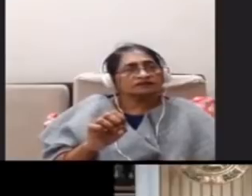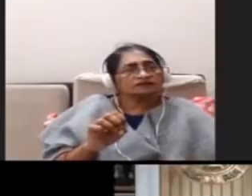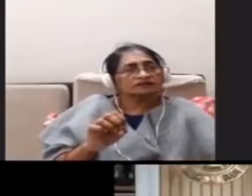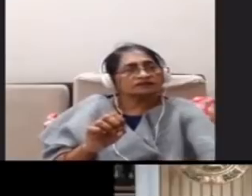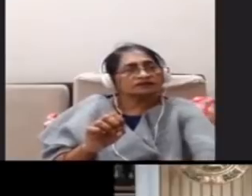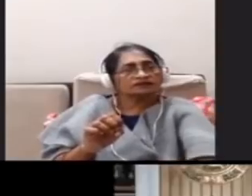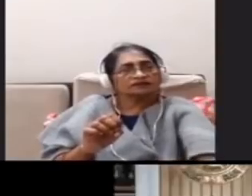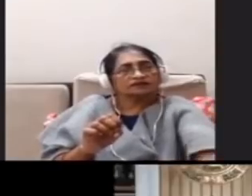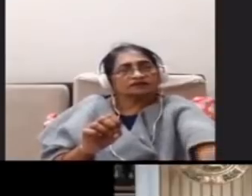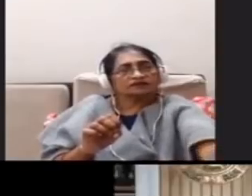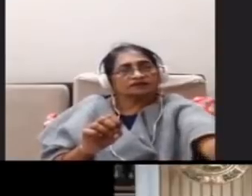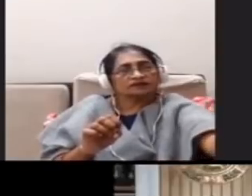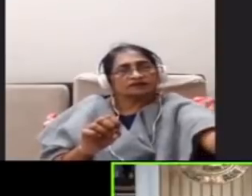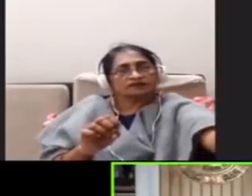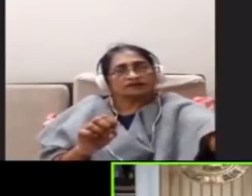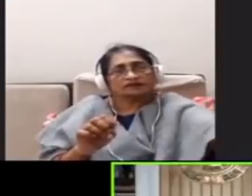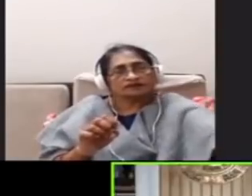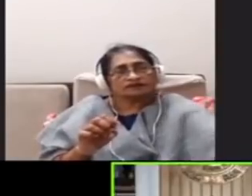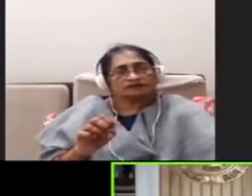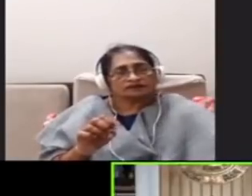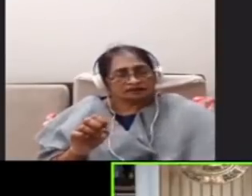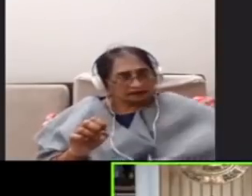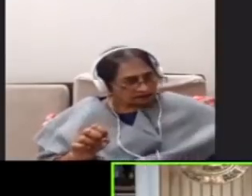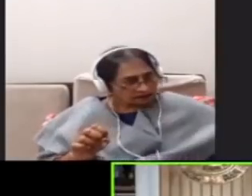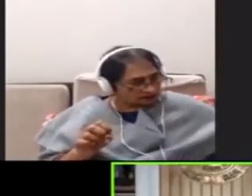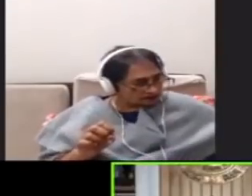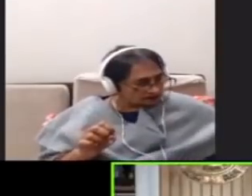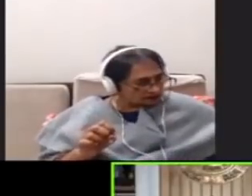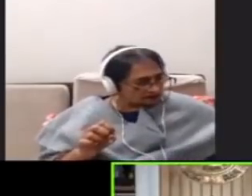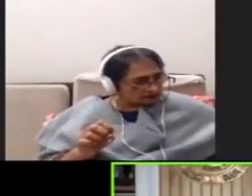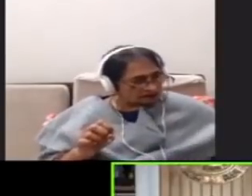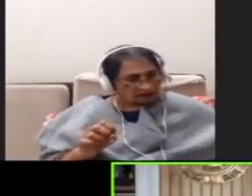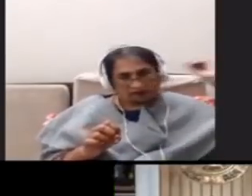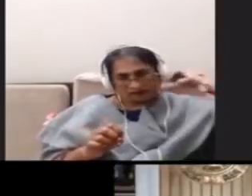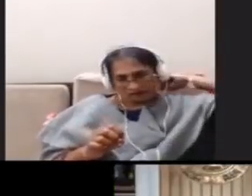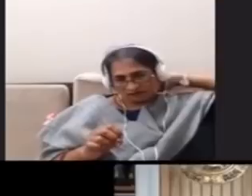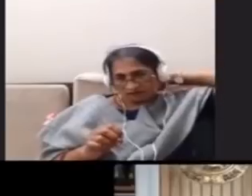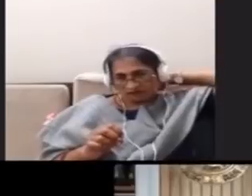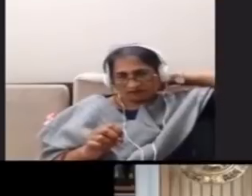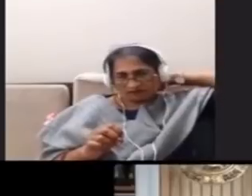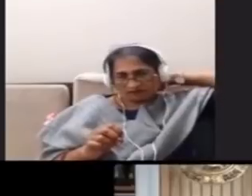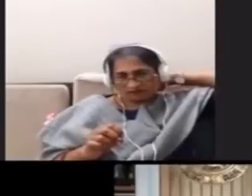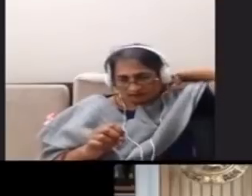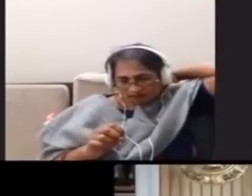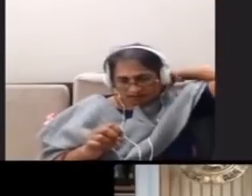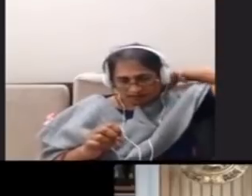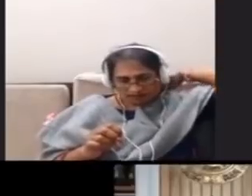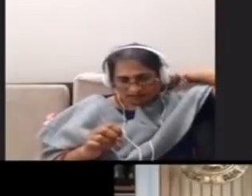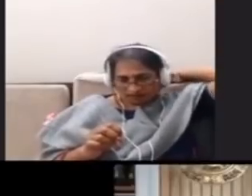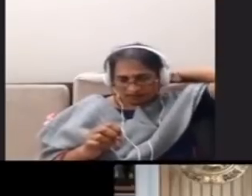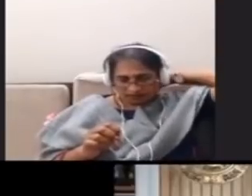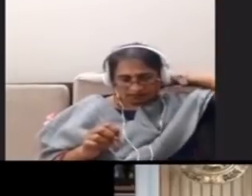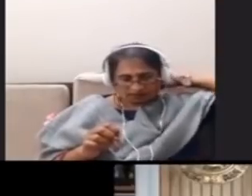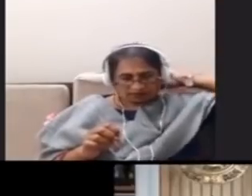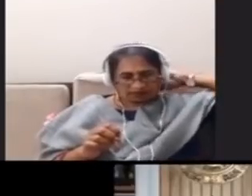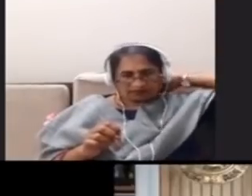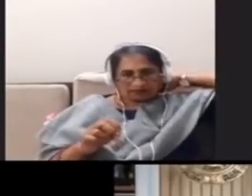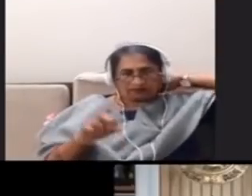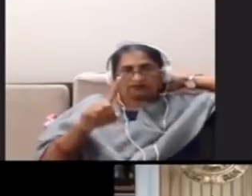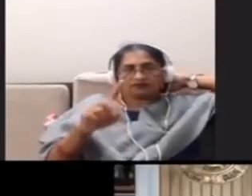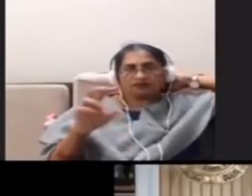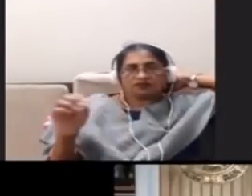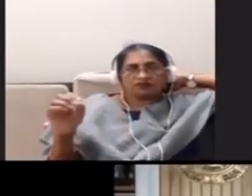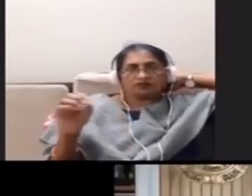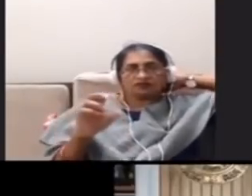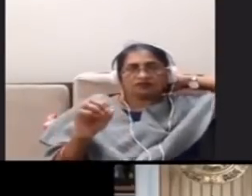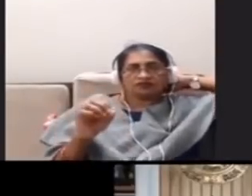Deva Radial, right? Yes. A temple dancer. This show is based on the 1,000-year-old Brihadishwara temple.